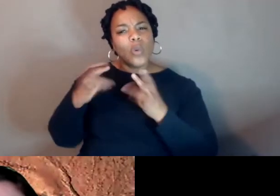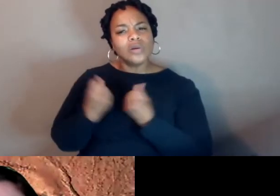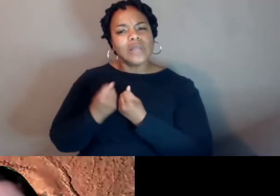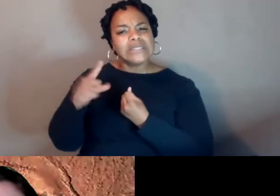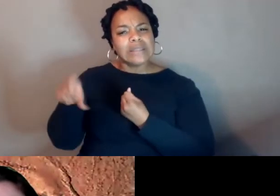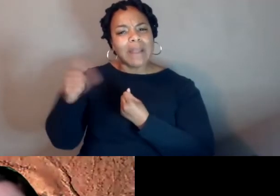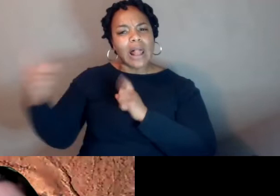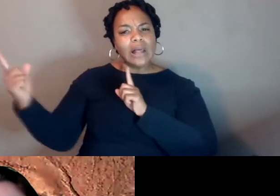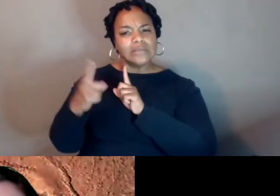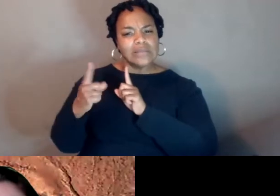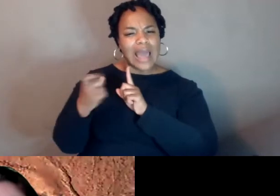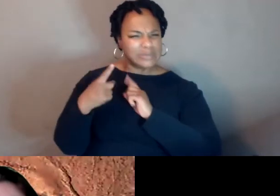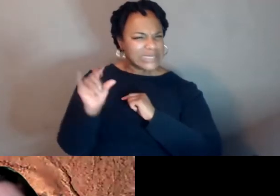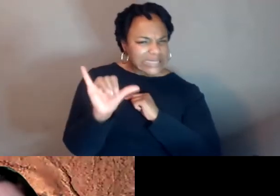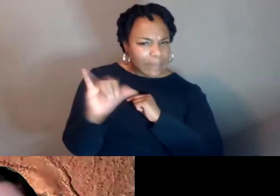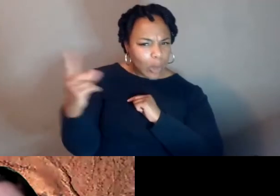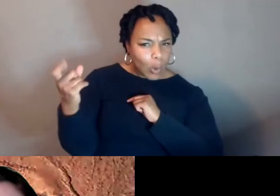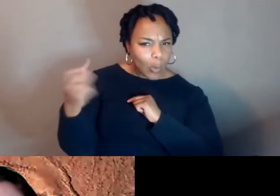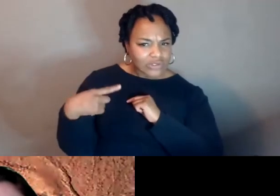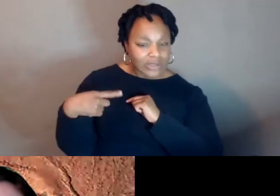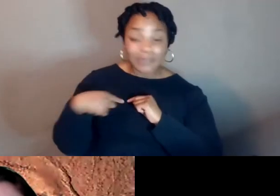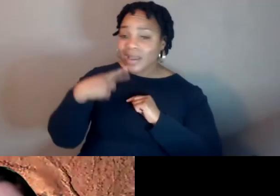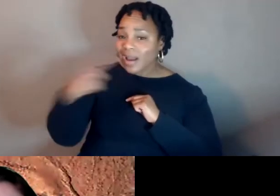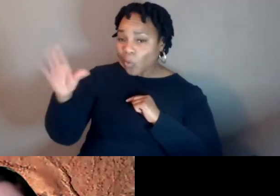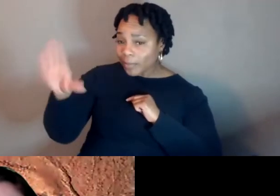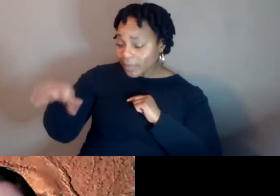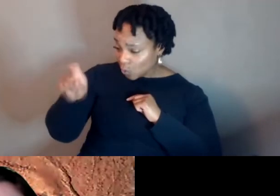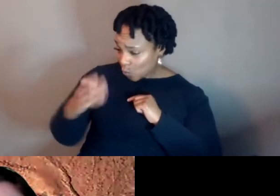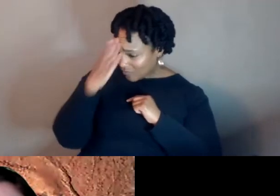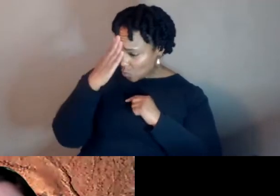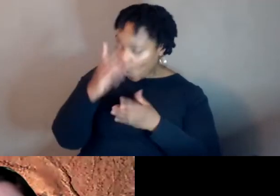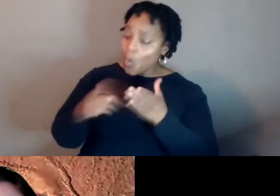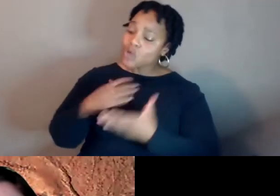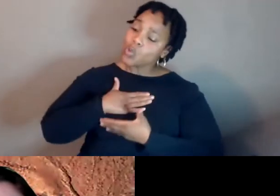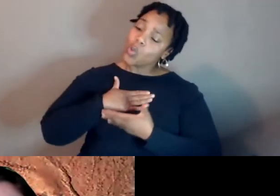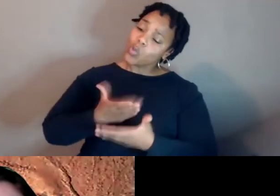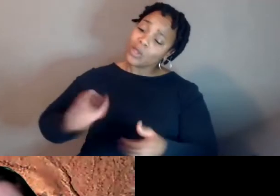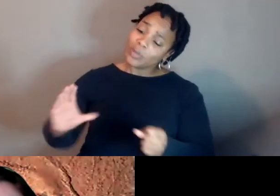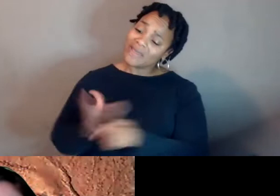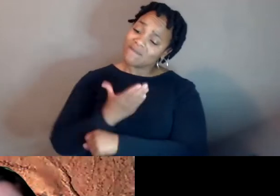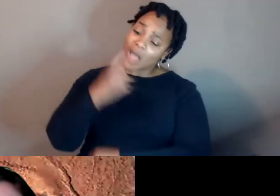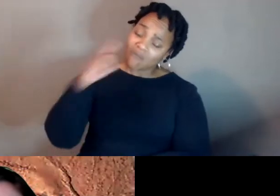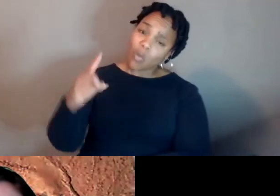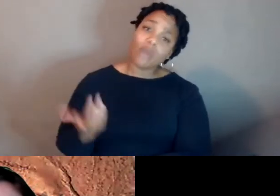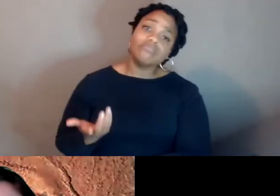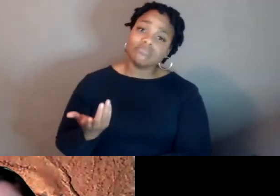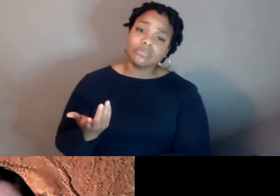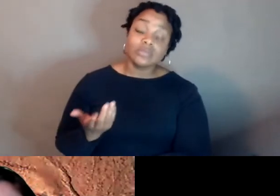you are willing to be fired for, because during the civil rights